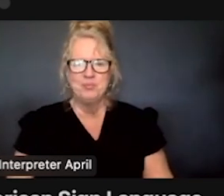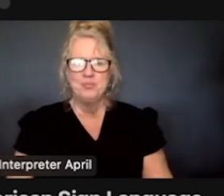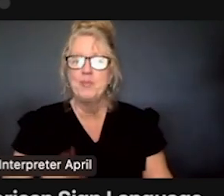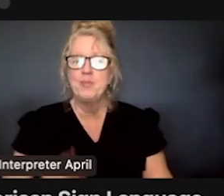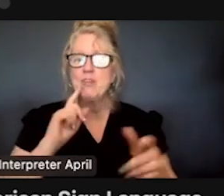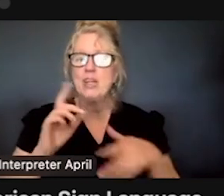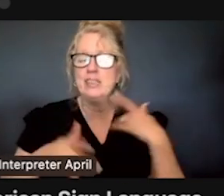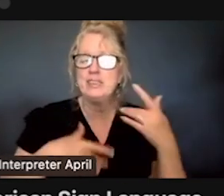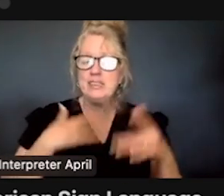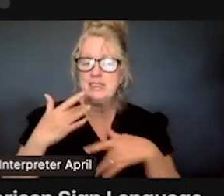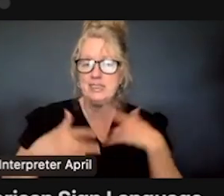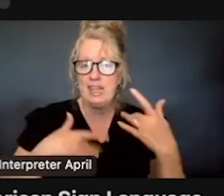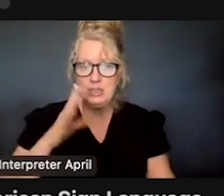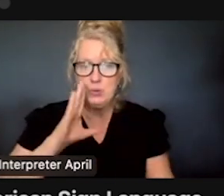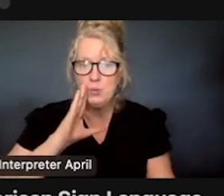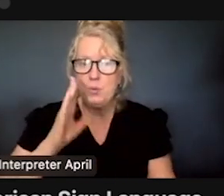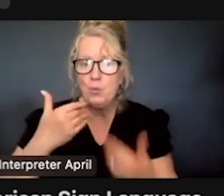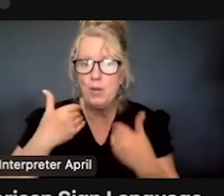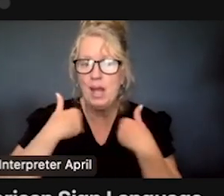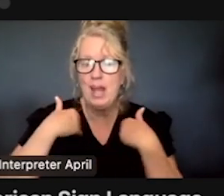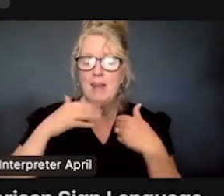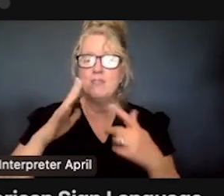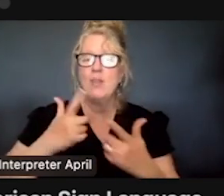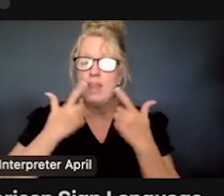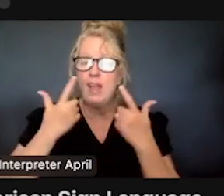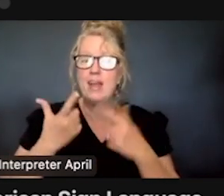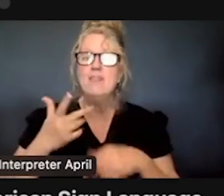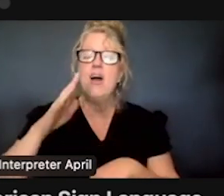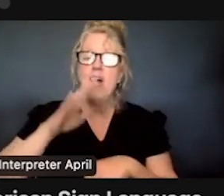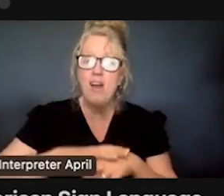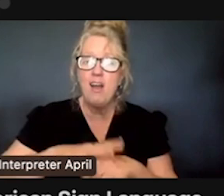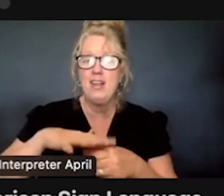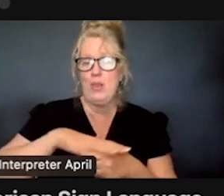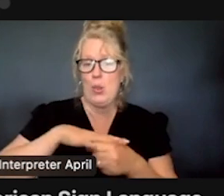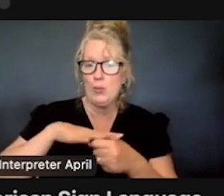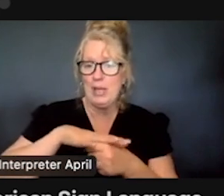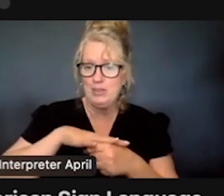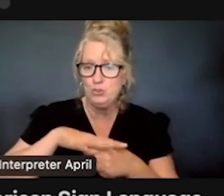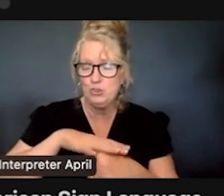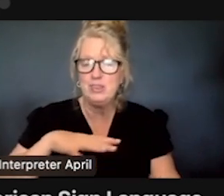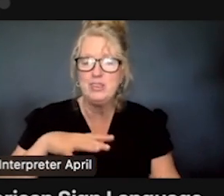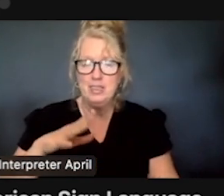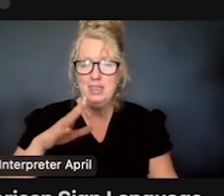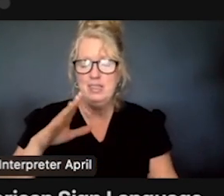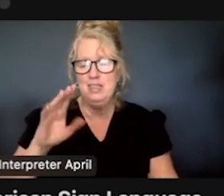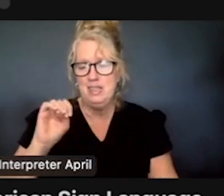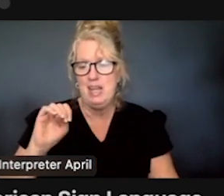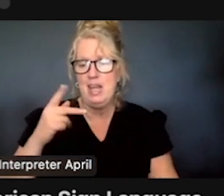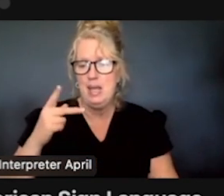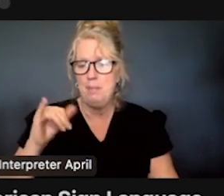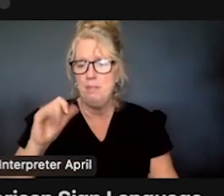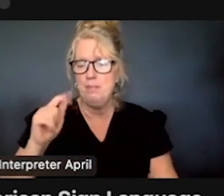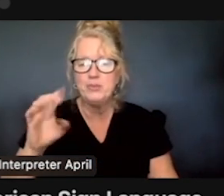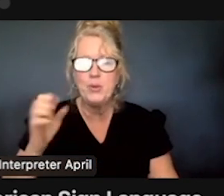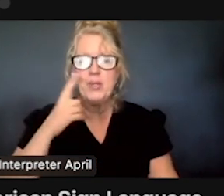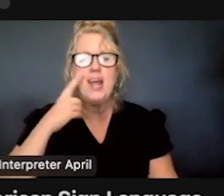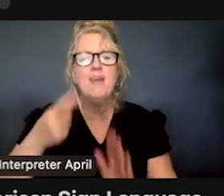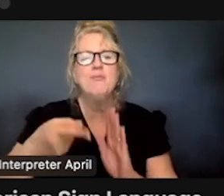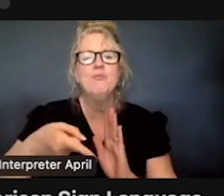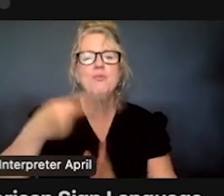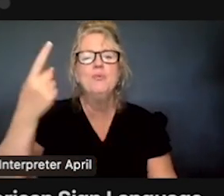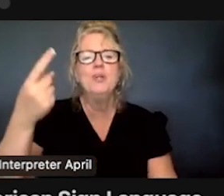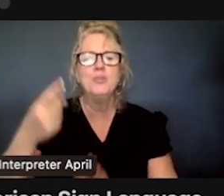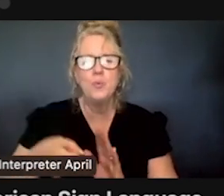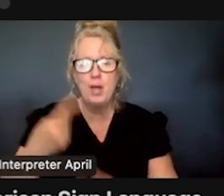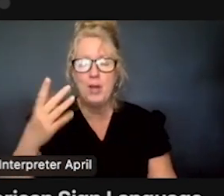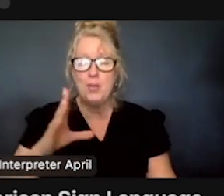we'll have live and on location episodes. We have these every once in a while. The one that